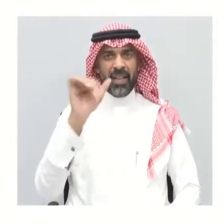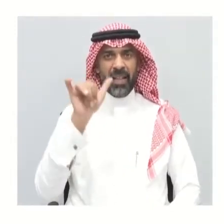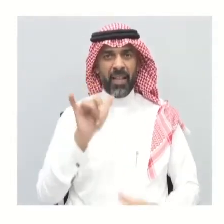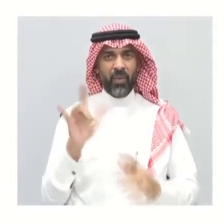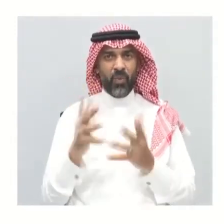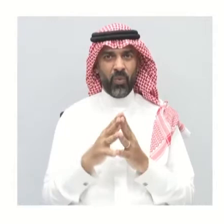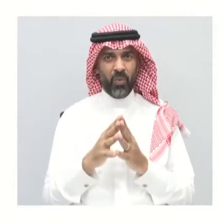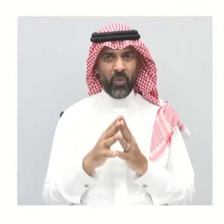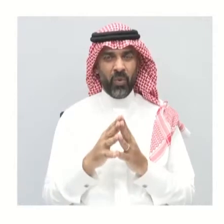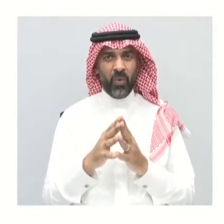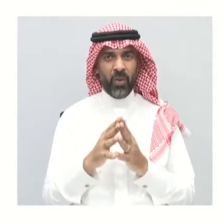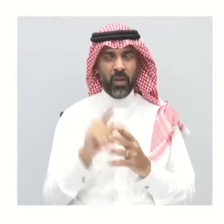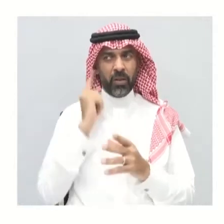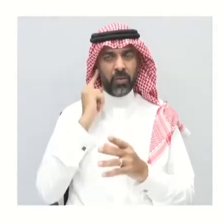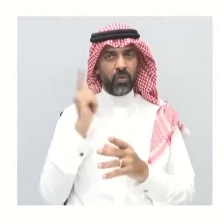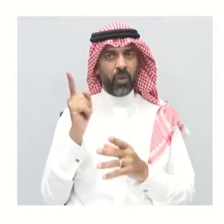together.